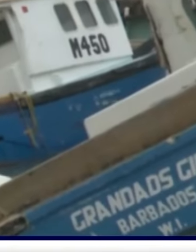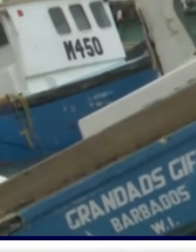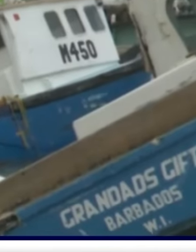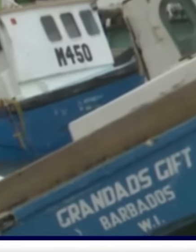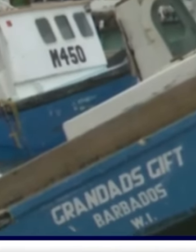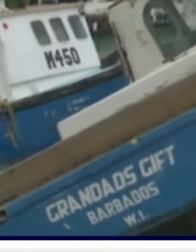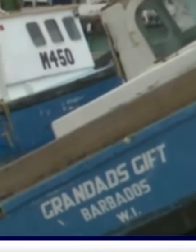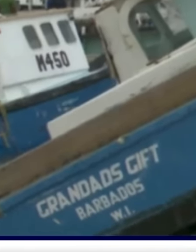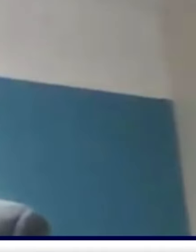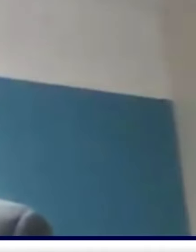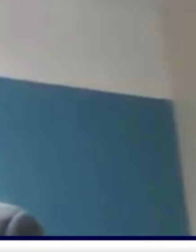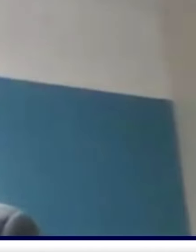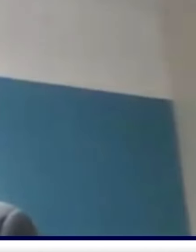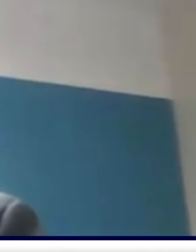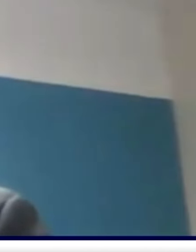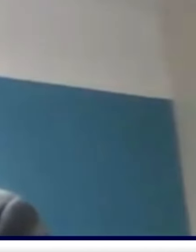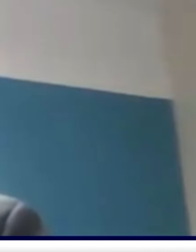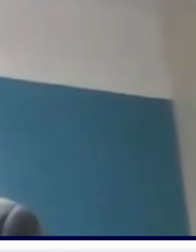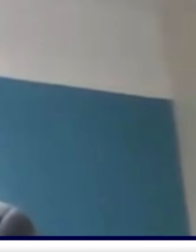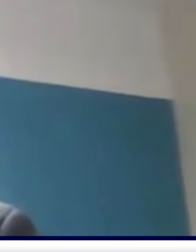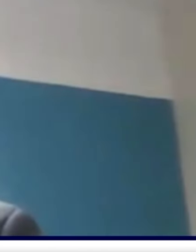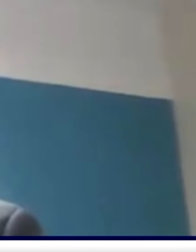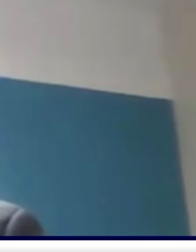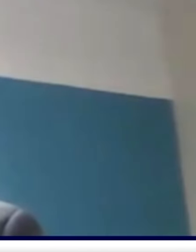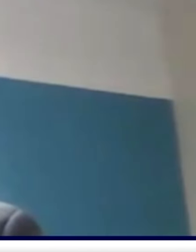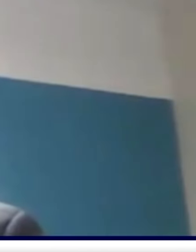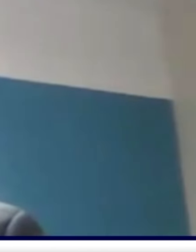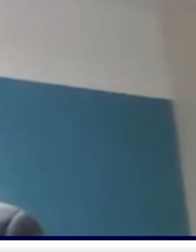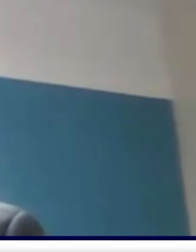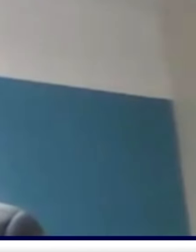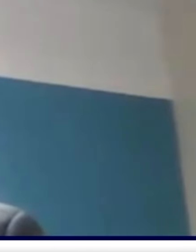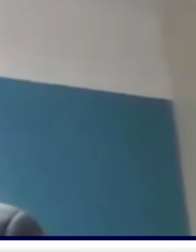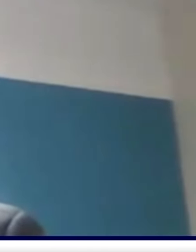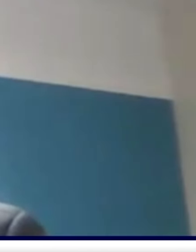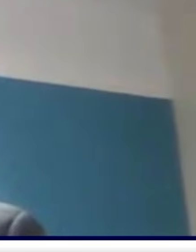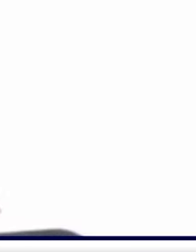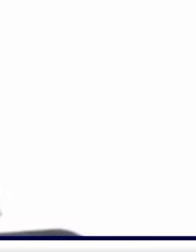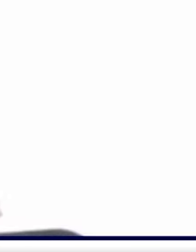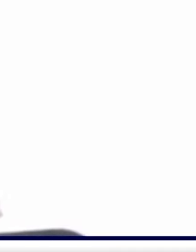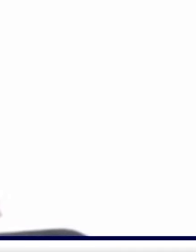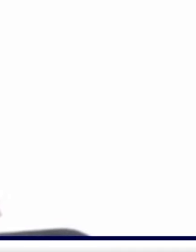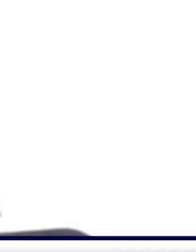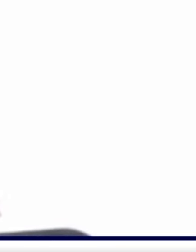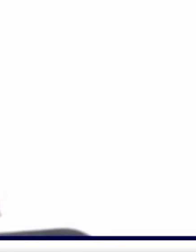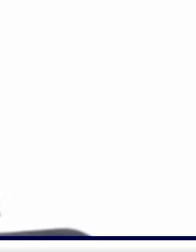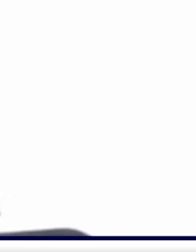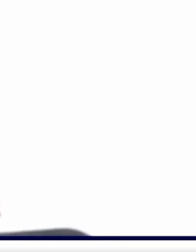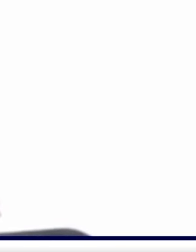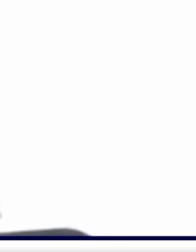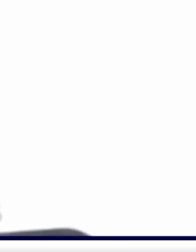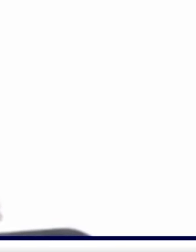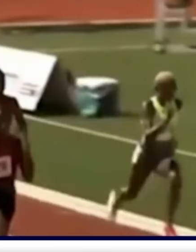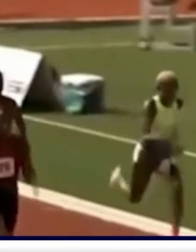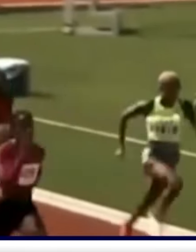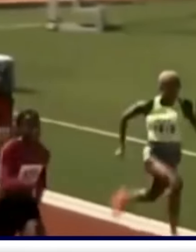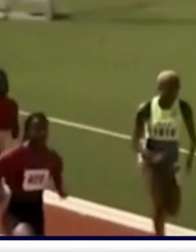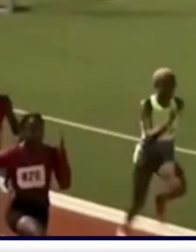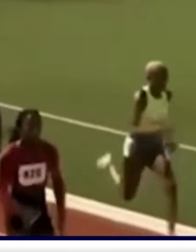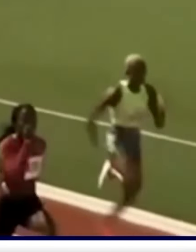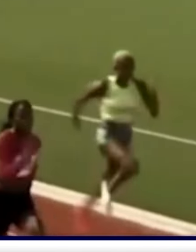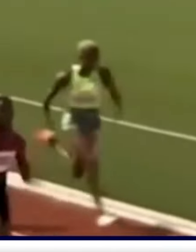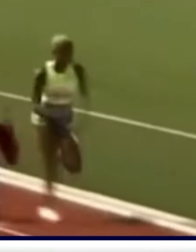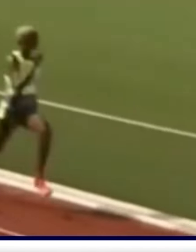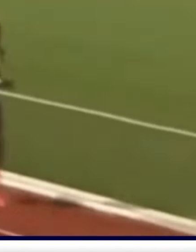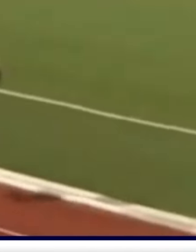smooth sailing. Job recruiters looking for Barbadians to fill vacancies in the hotel sector in Dubai. And in